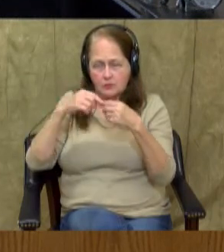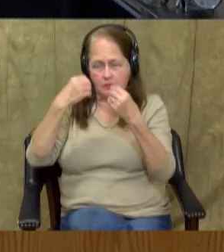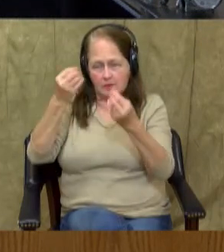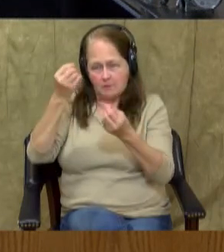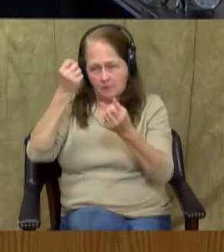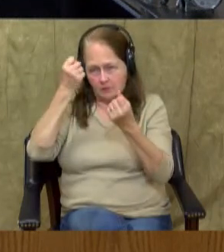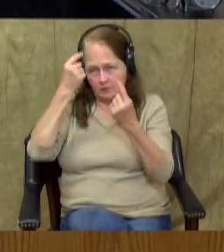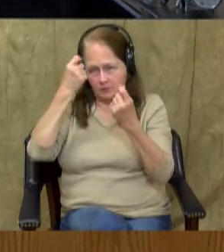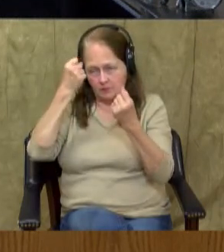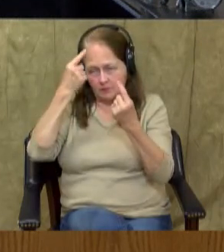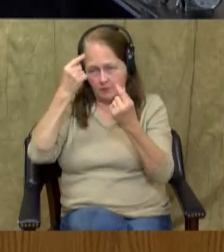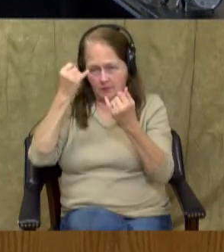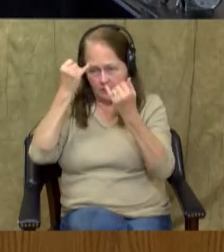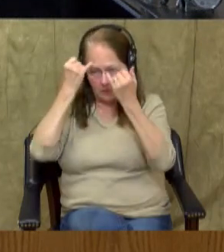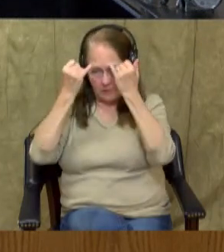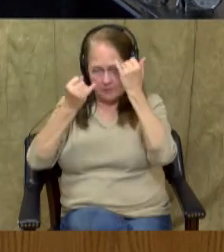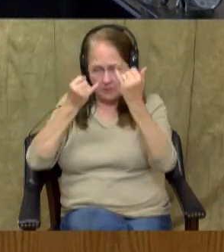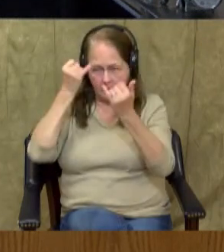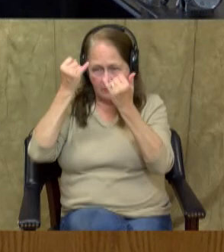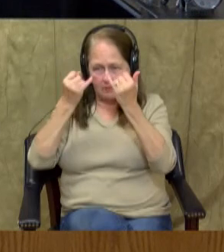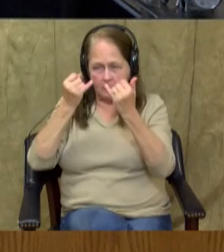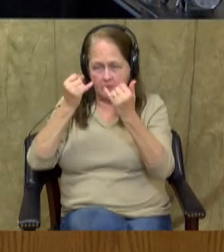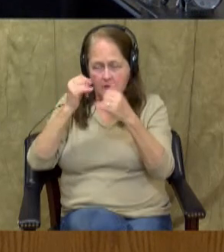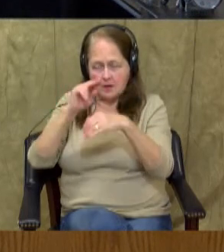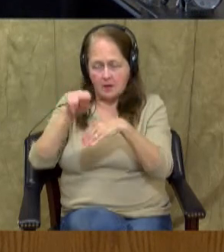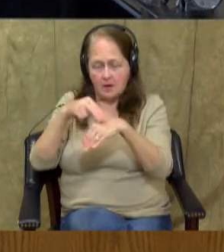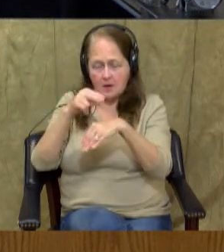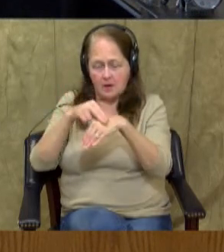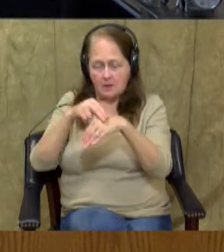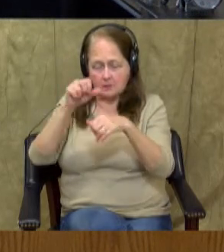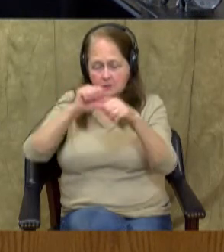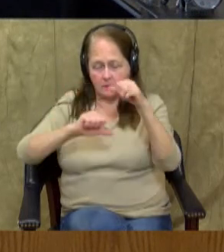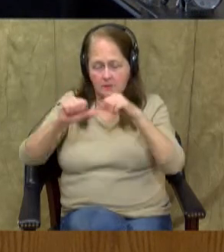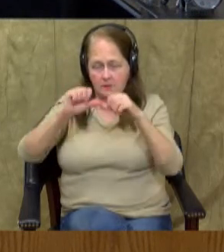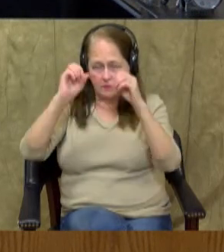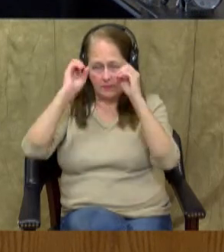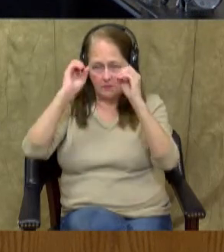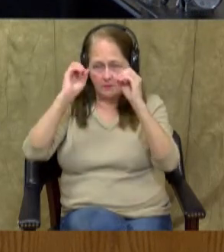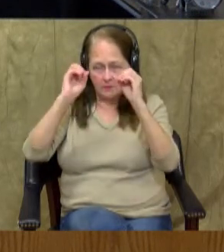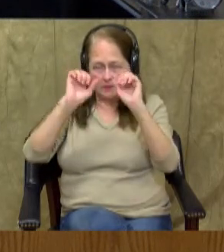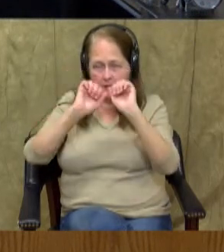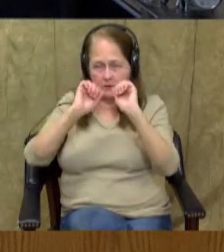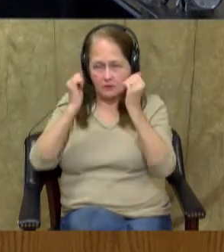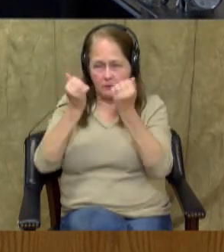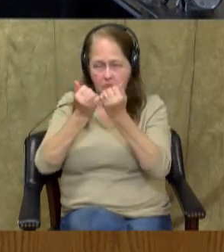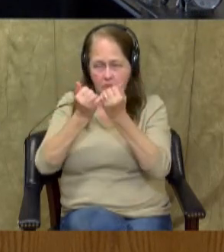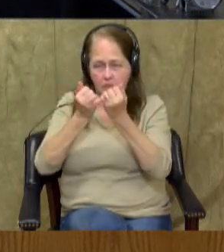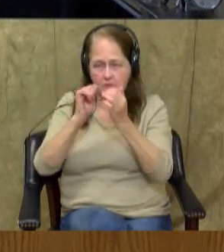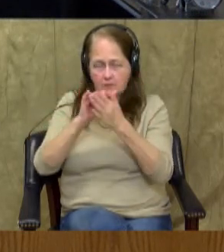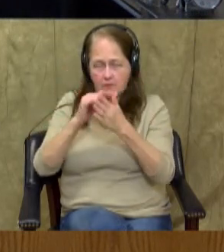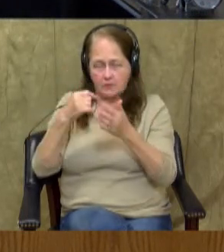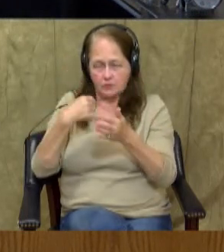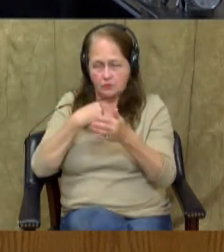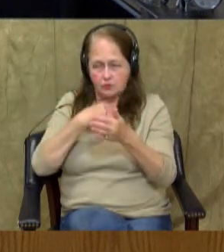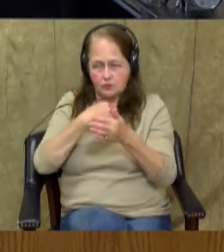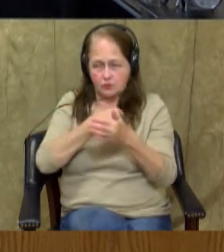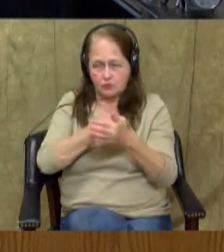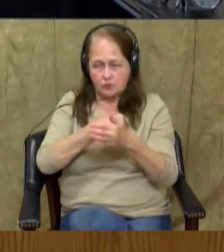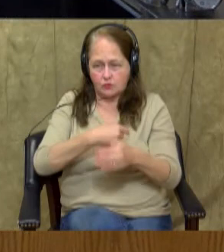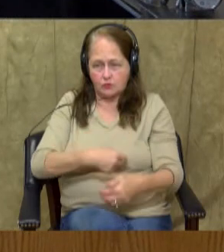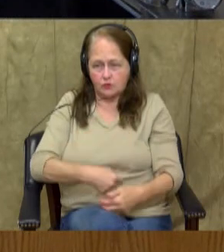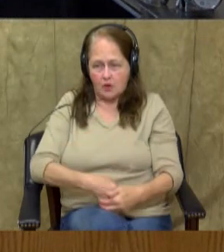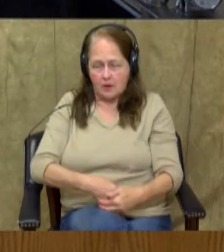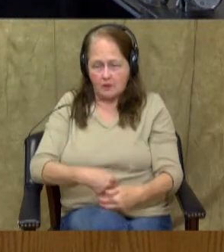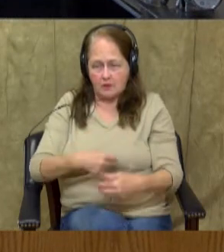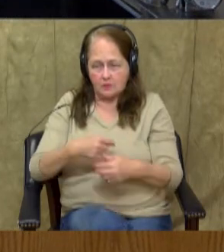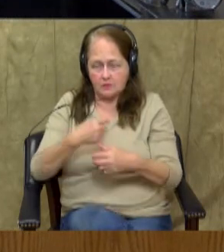in Astronomy, and the National Science Teachers Association. The Chinese moon activity that we did came from this